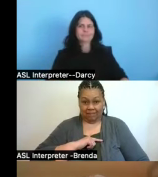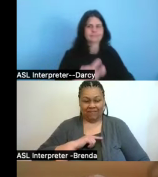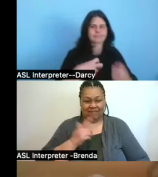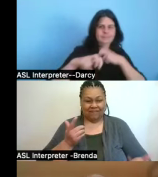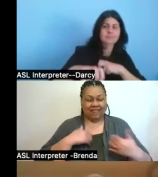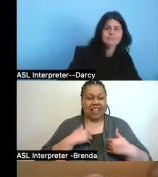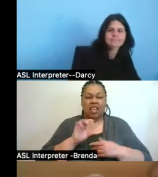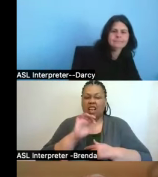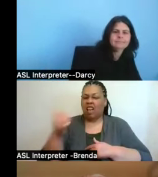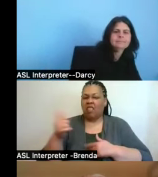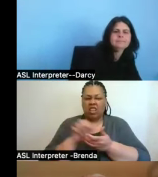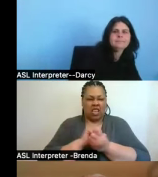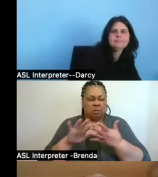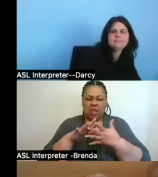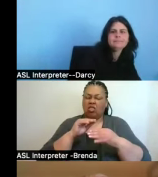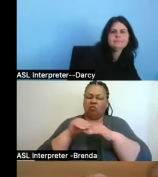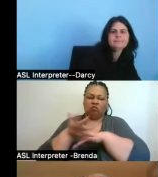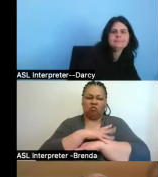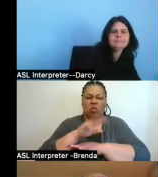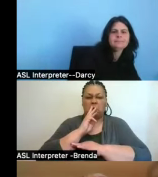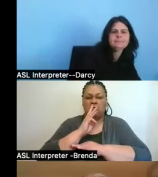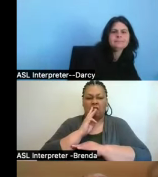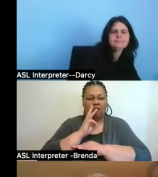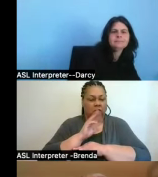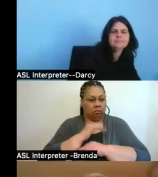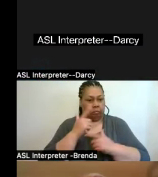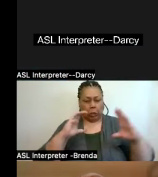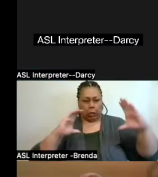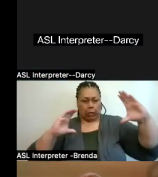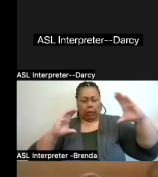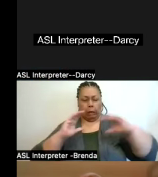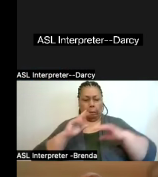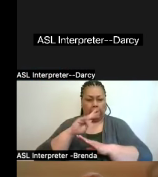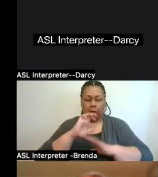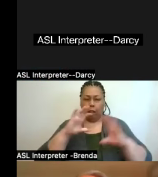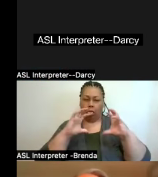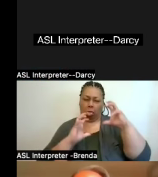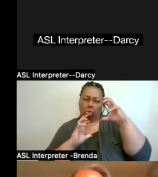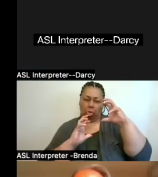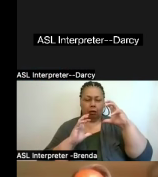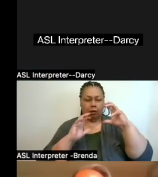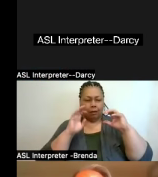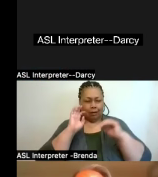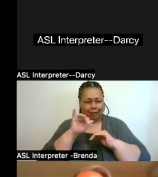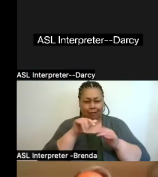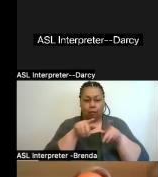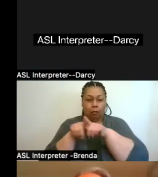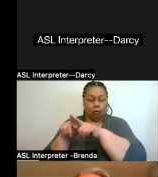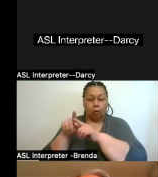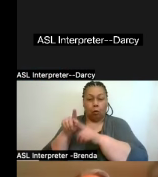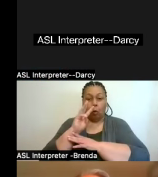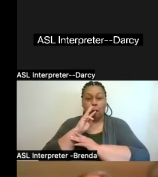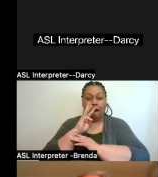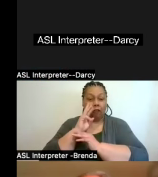There was a lot of other damage to water. These large diameter pipes showing large buckling and buckling of water